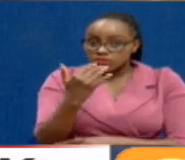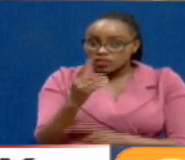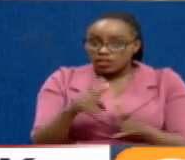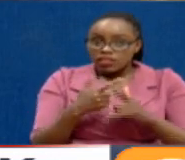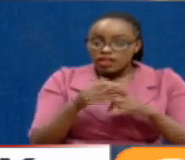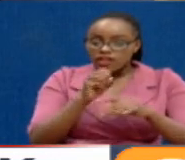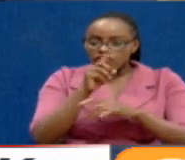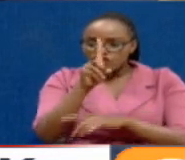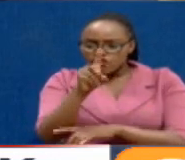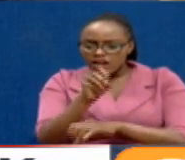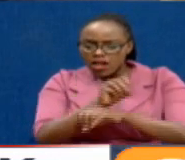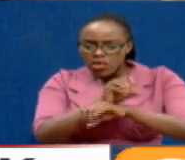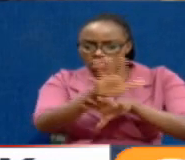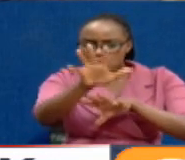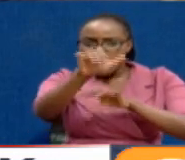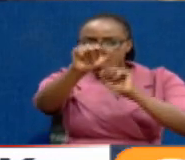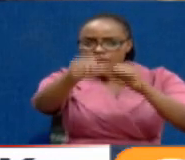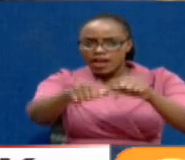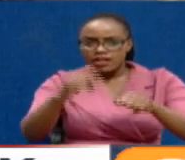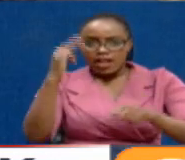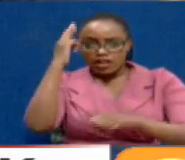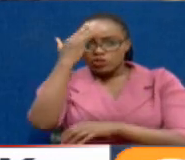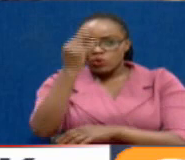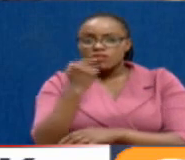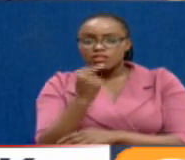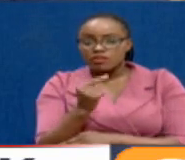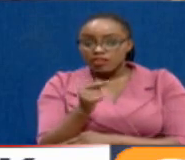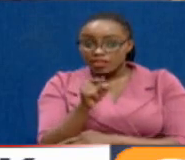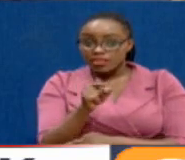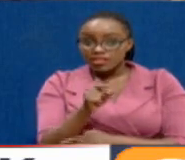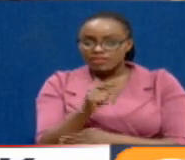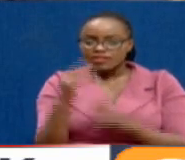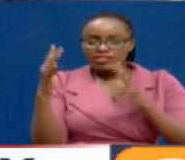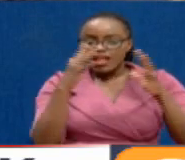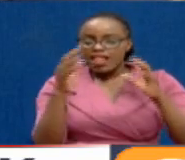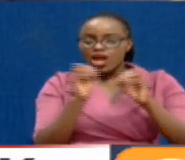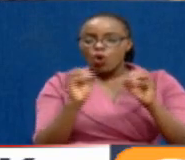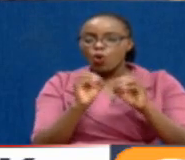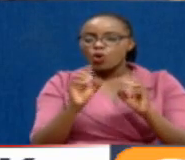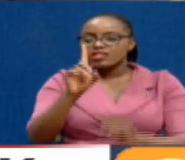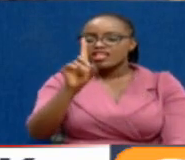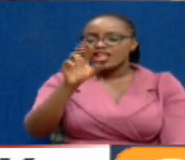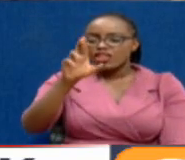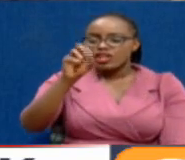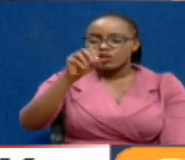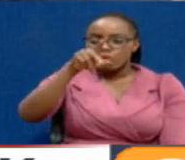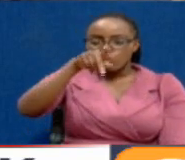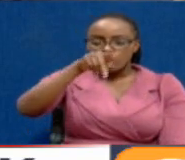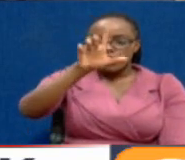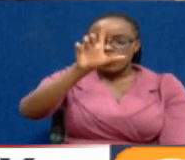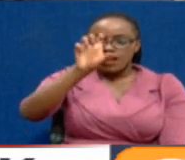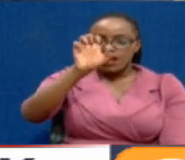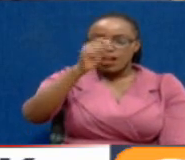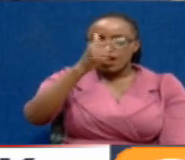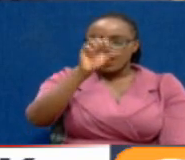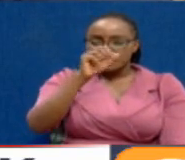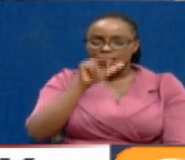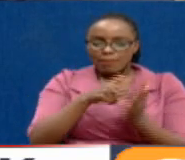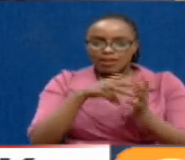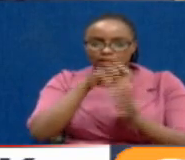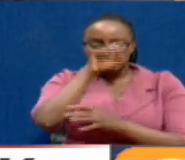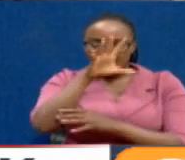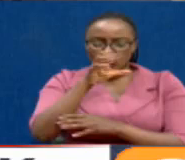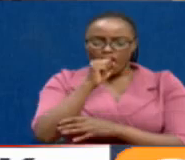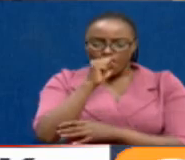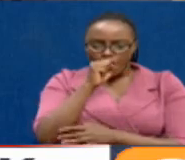the virus comes. It has to be in a droplet. And that's why we are saying it's not necessarily airborne, it's droplet transmission, which means when I cough or